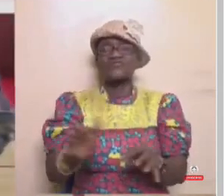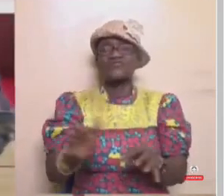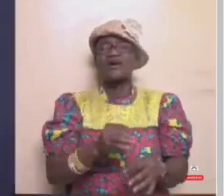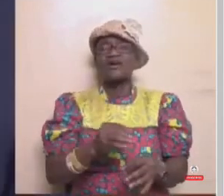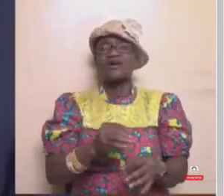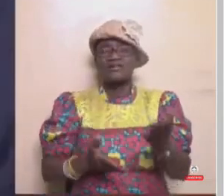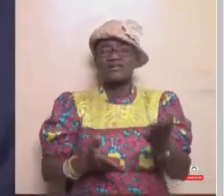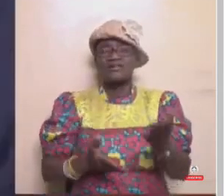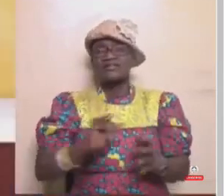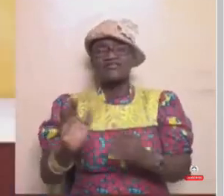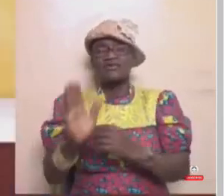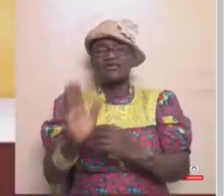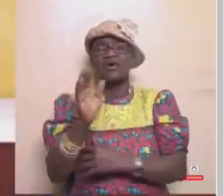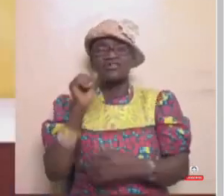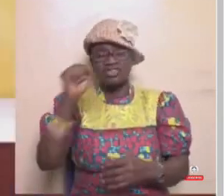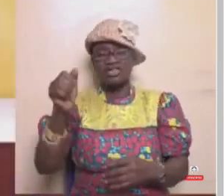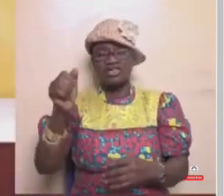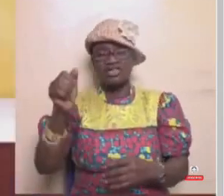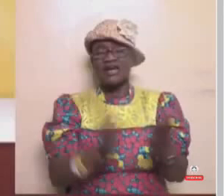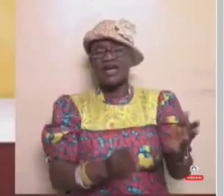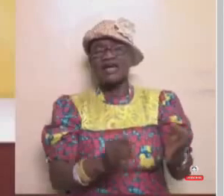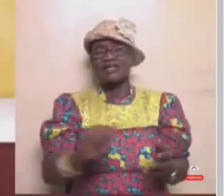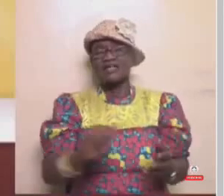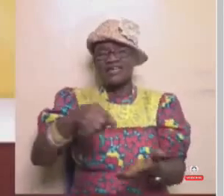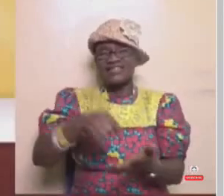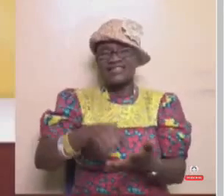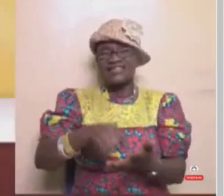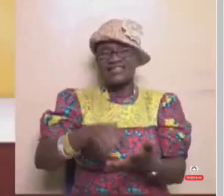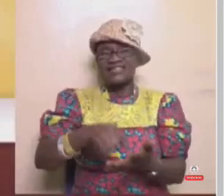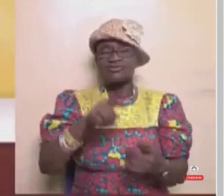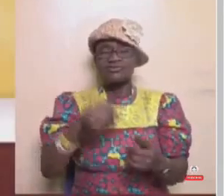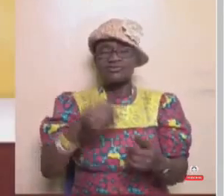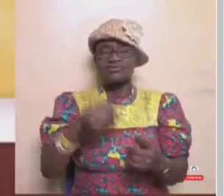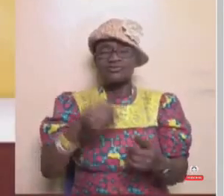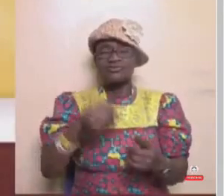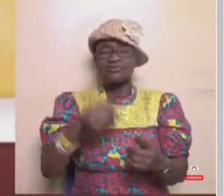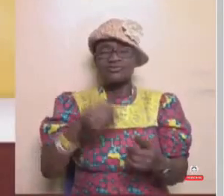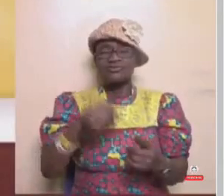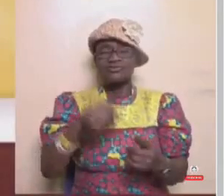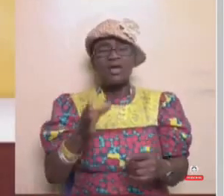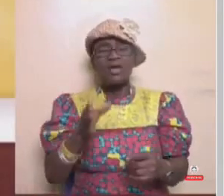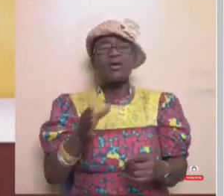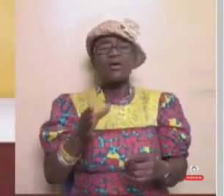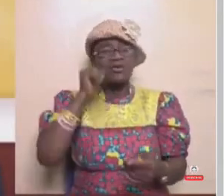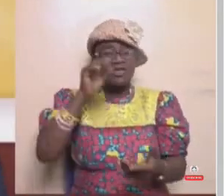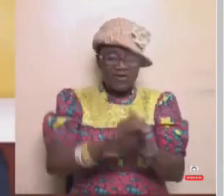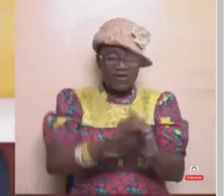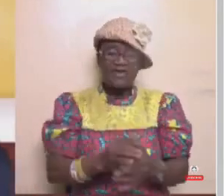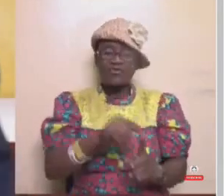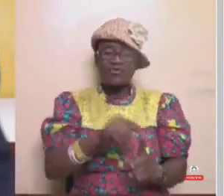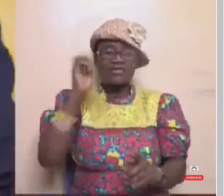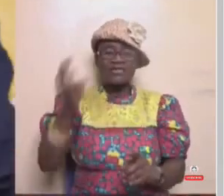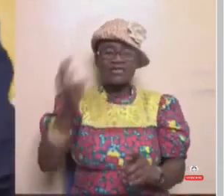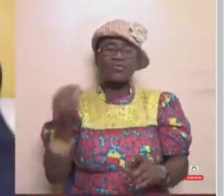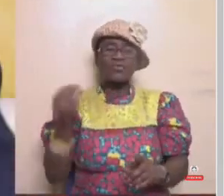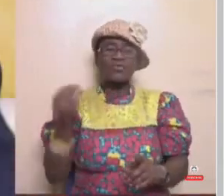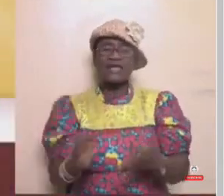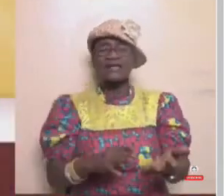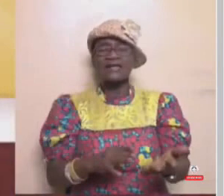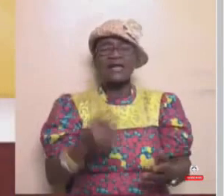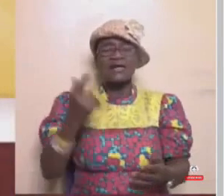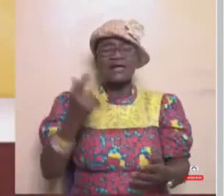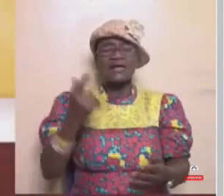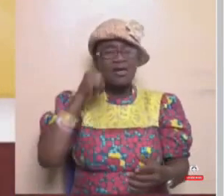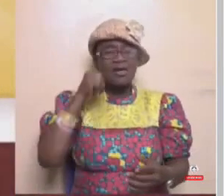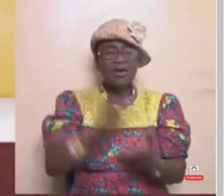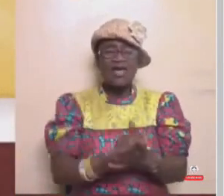situation. So she left indebtedness to the wife. The wife also was living in that